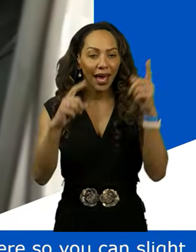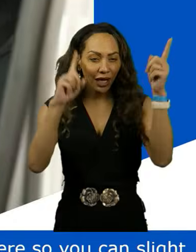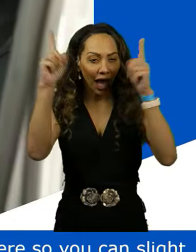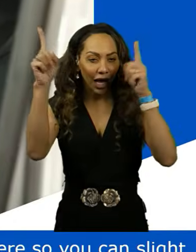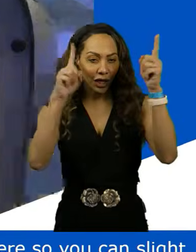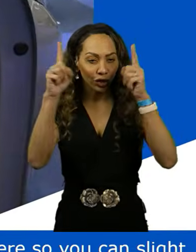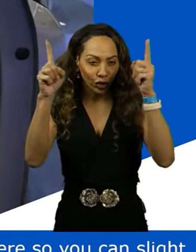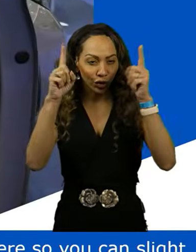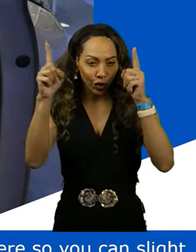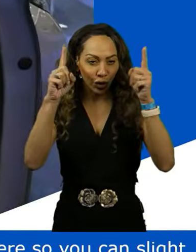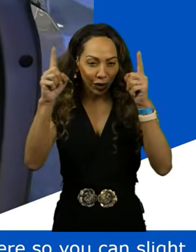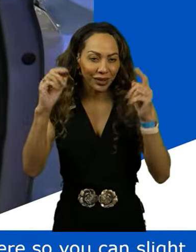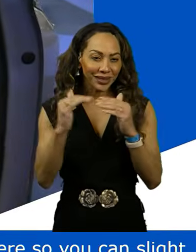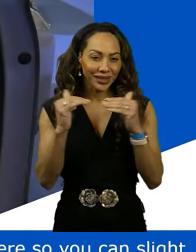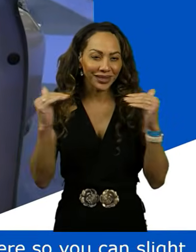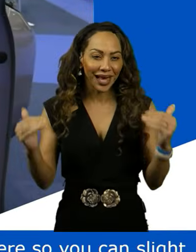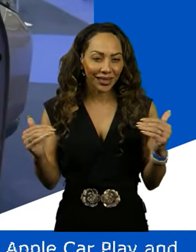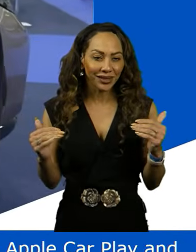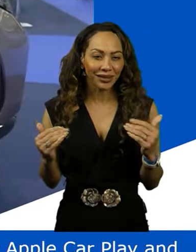well.